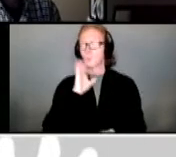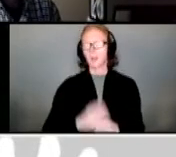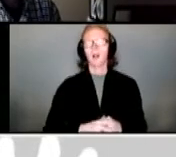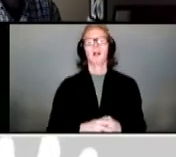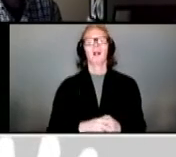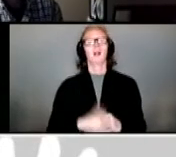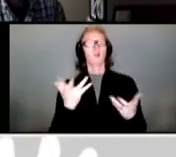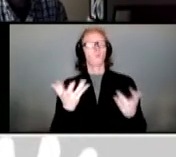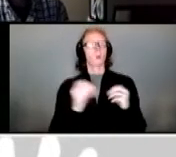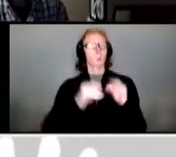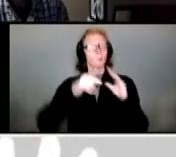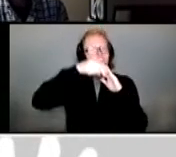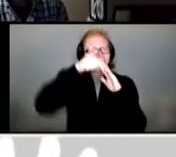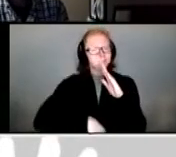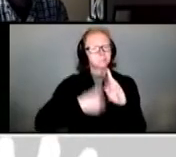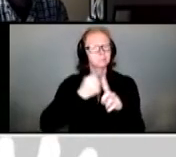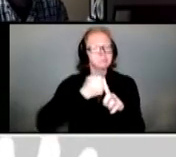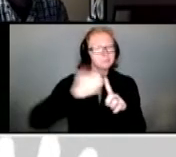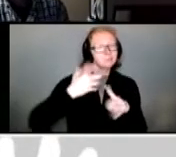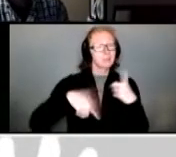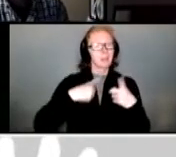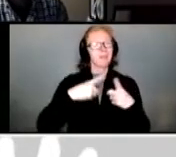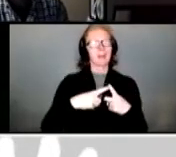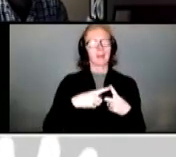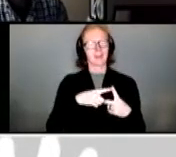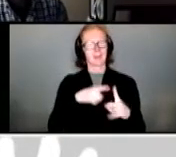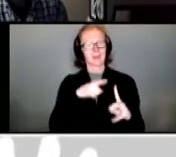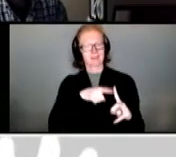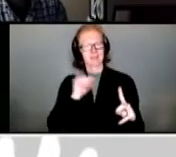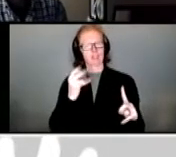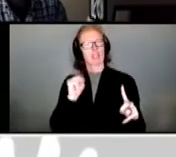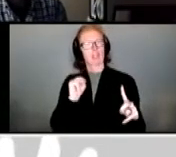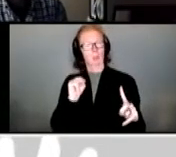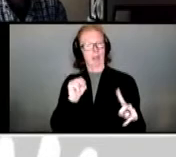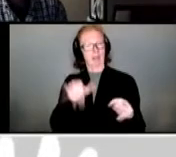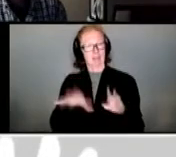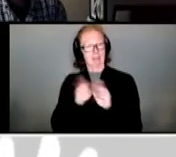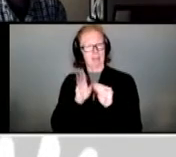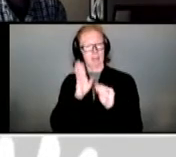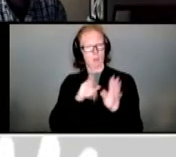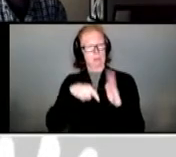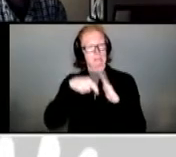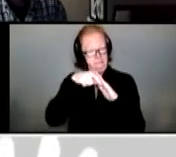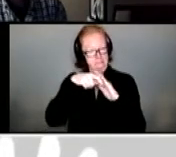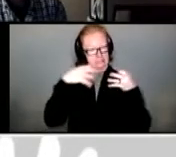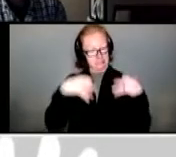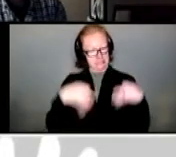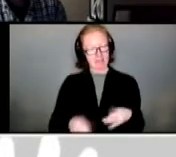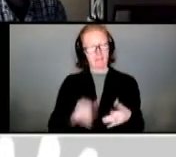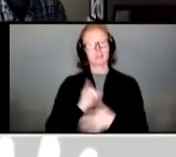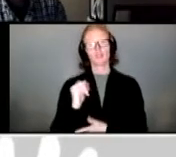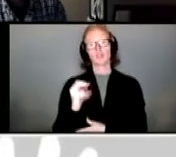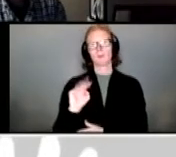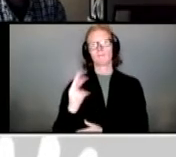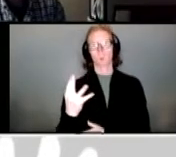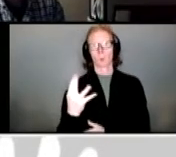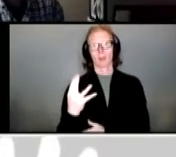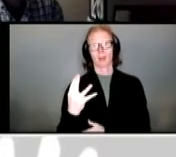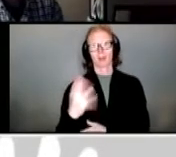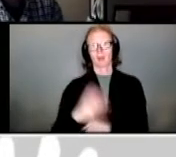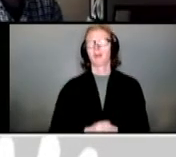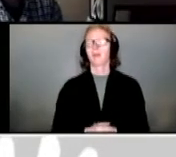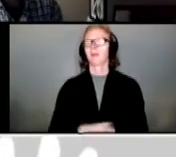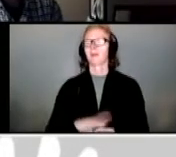further conversation in January at our meeting on January 4th. And I'm asking that